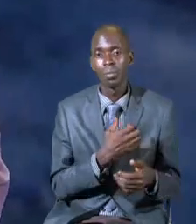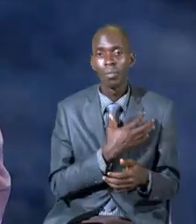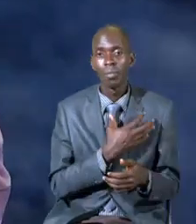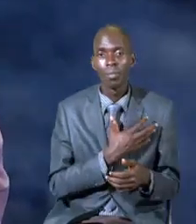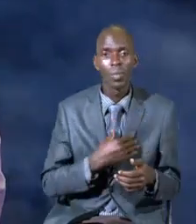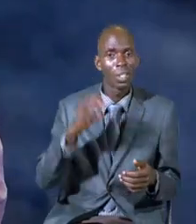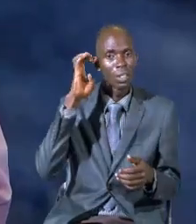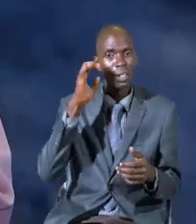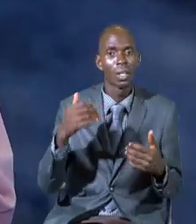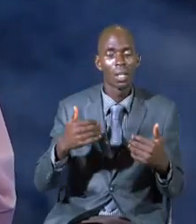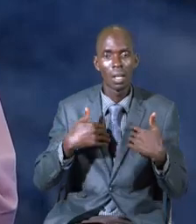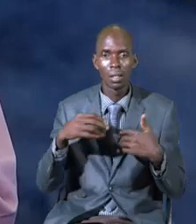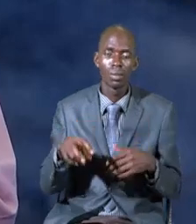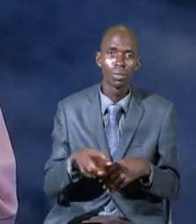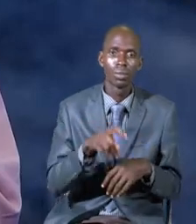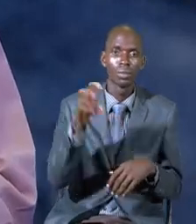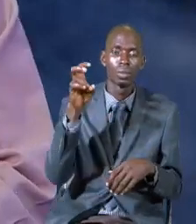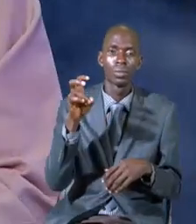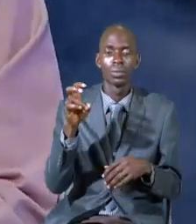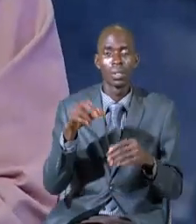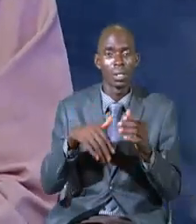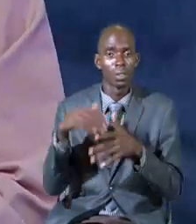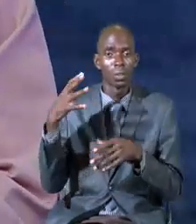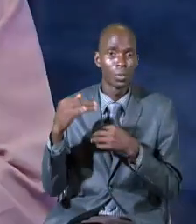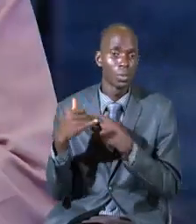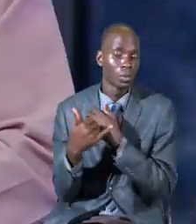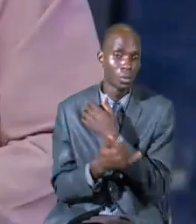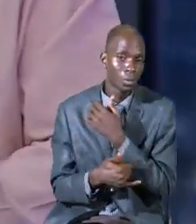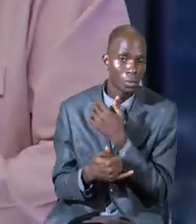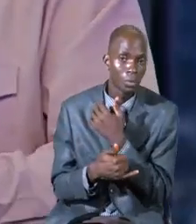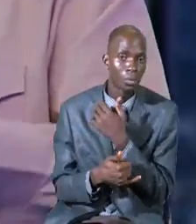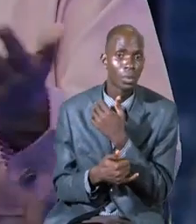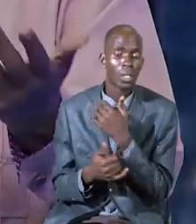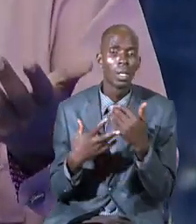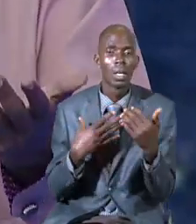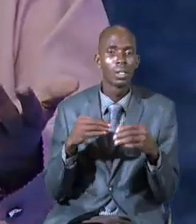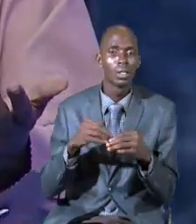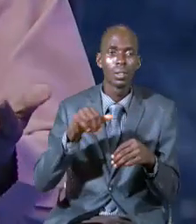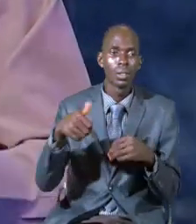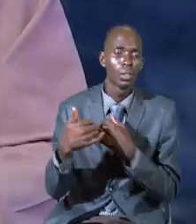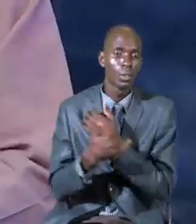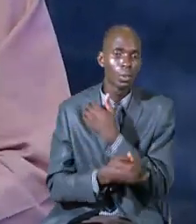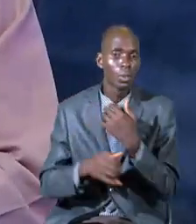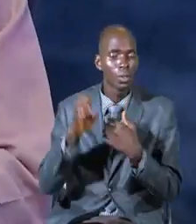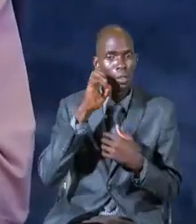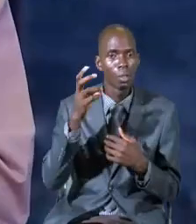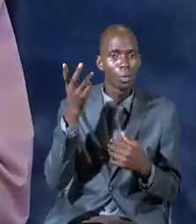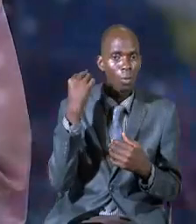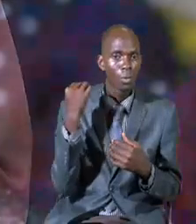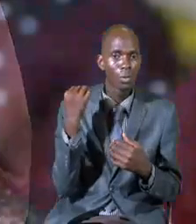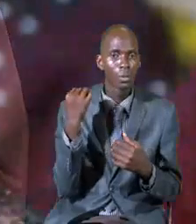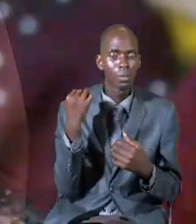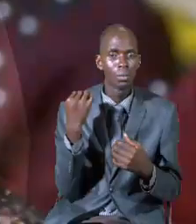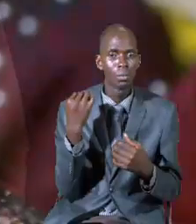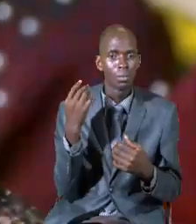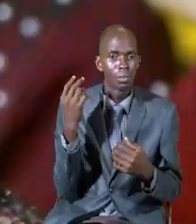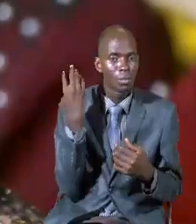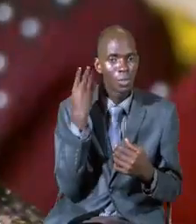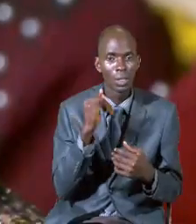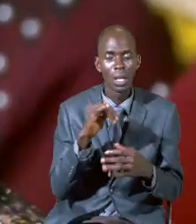traveled overseas. And then over there overseas, he was hearing about my